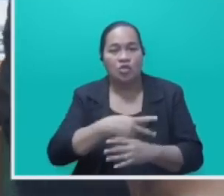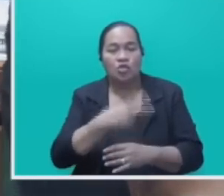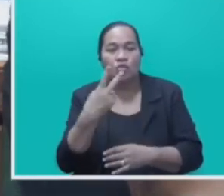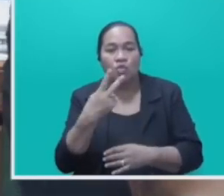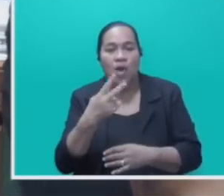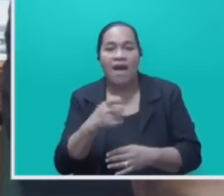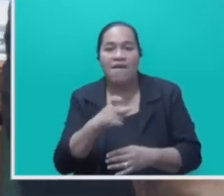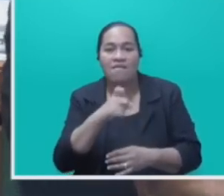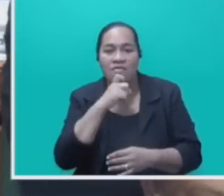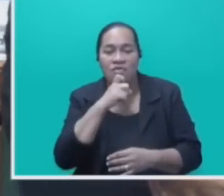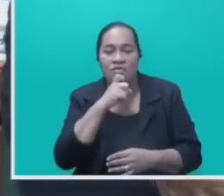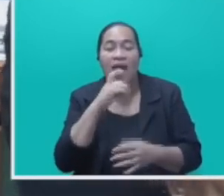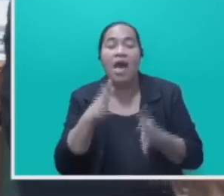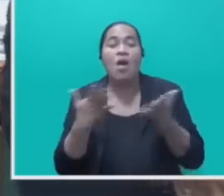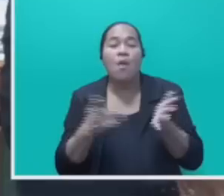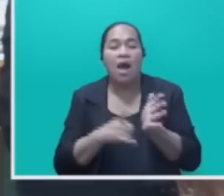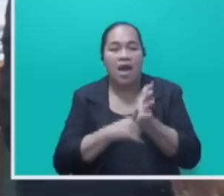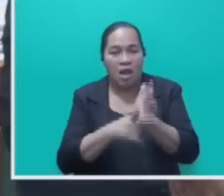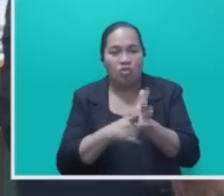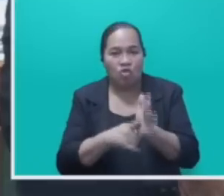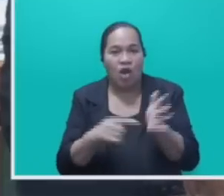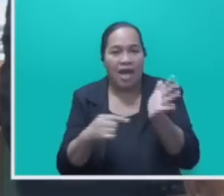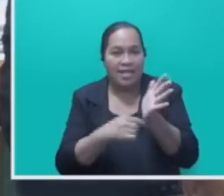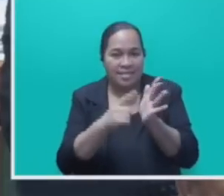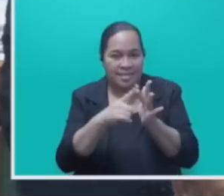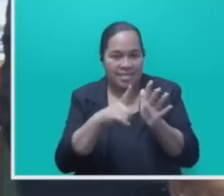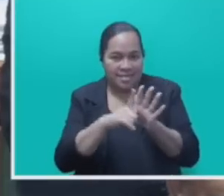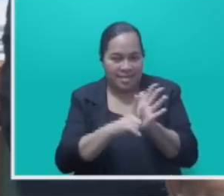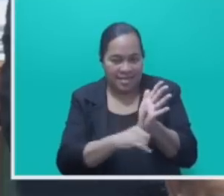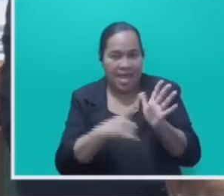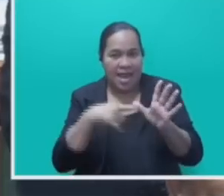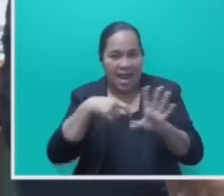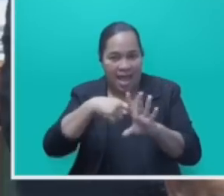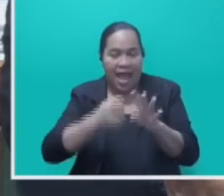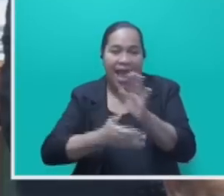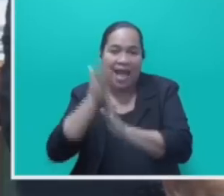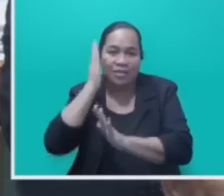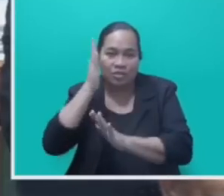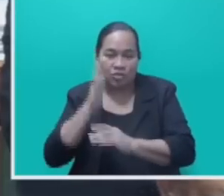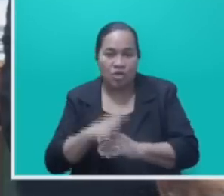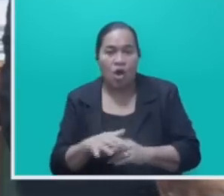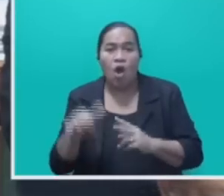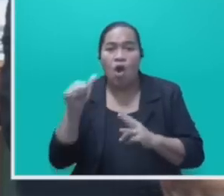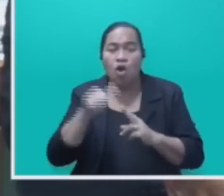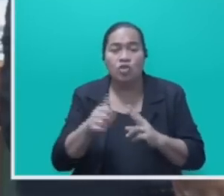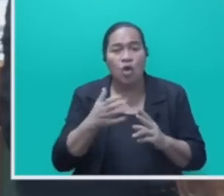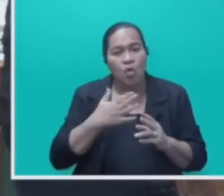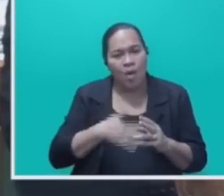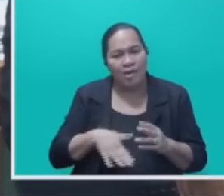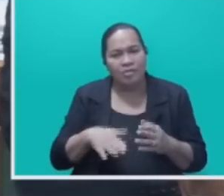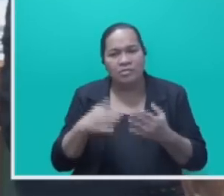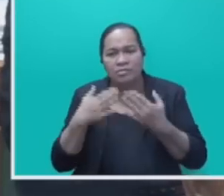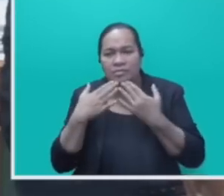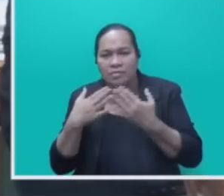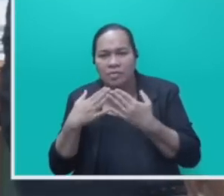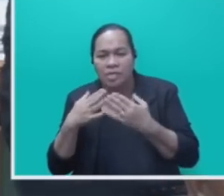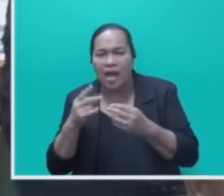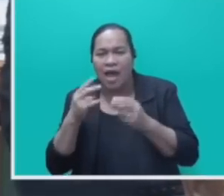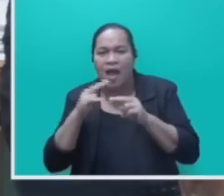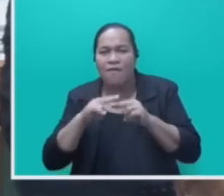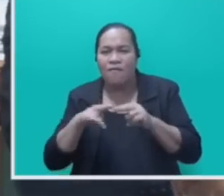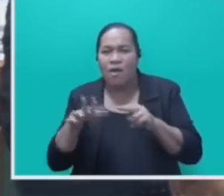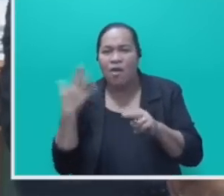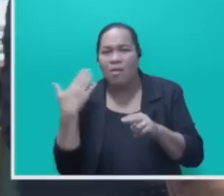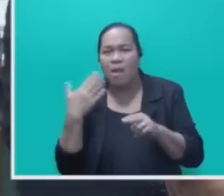Lotokra Stilak High School. Also wish to pay tribute to the former supervisor of